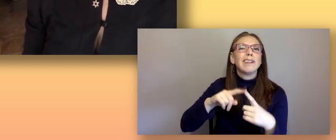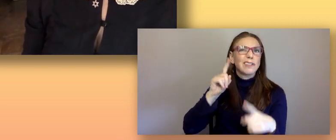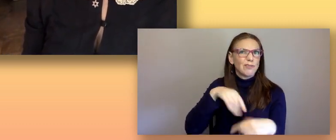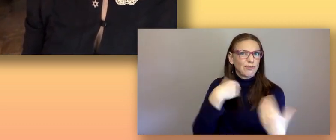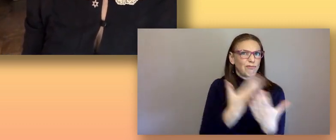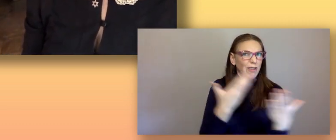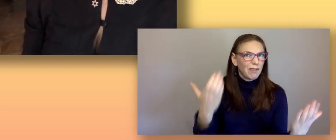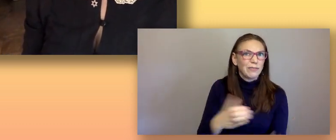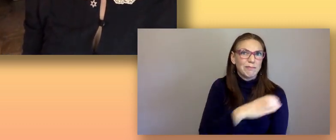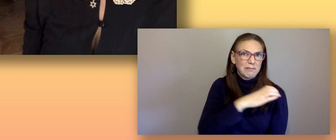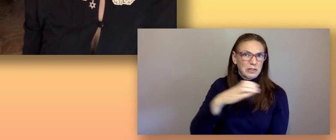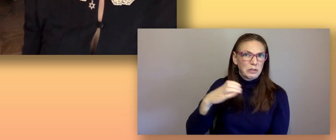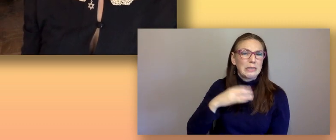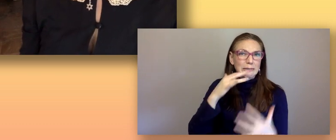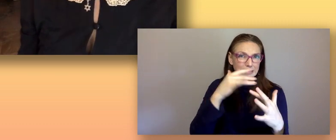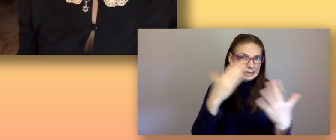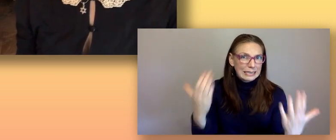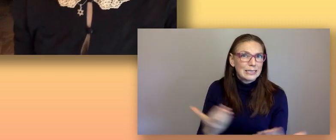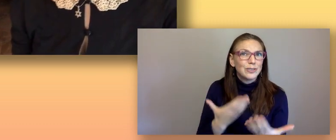Cleveland Orchestra.